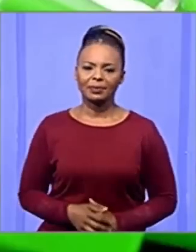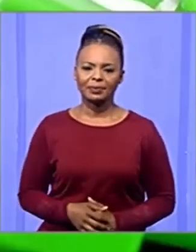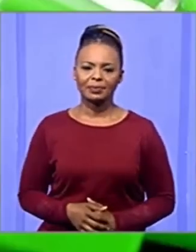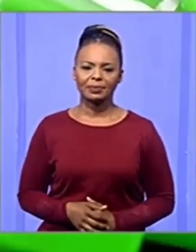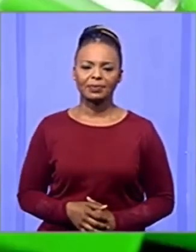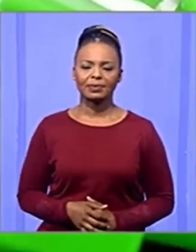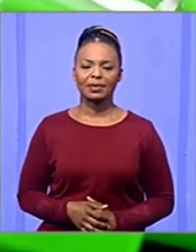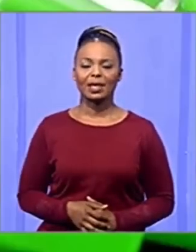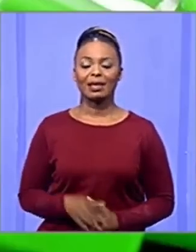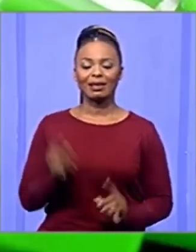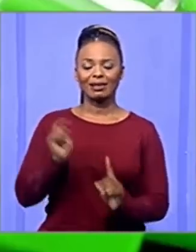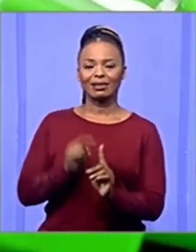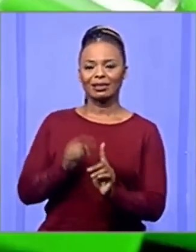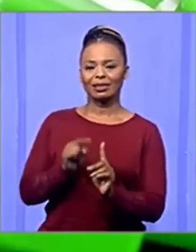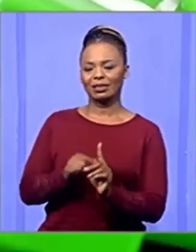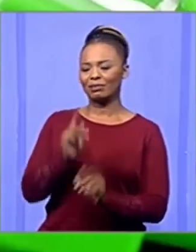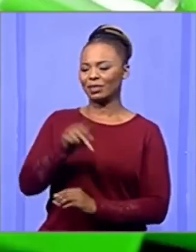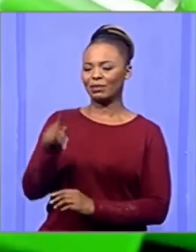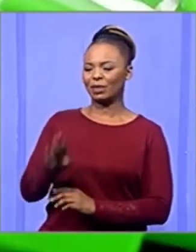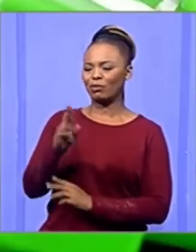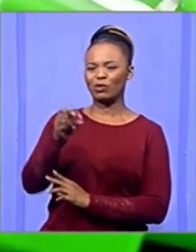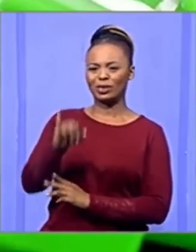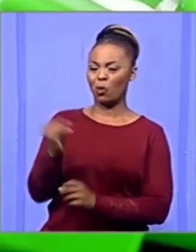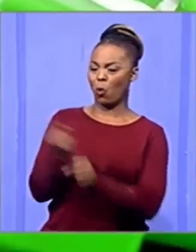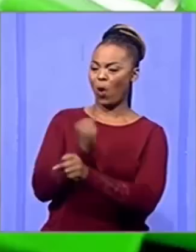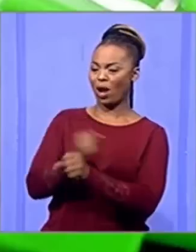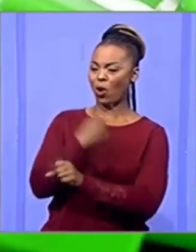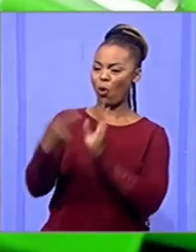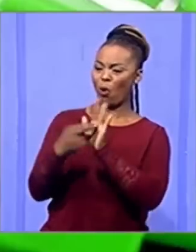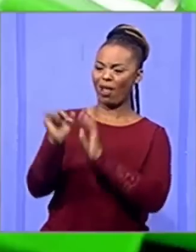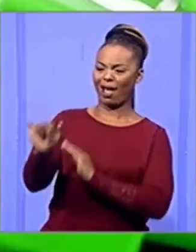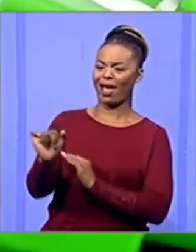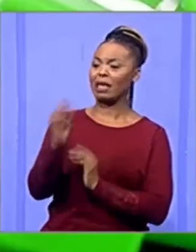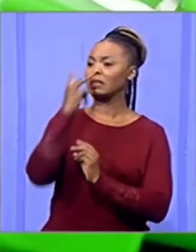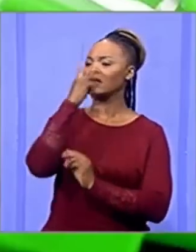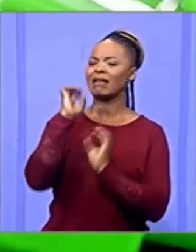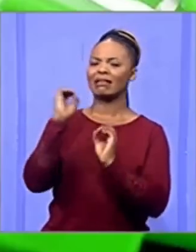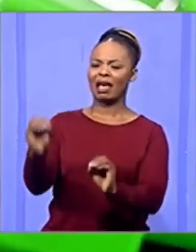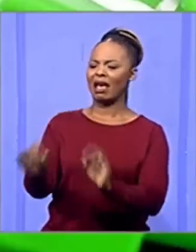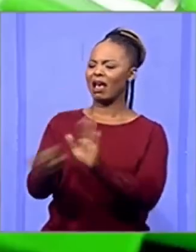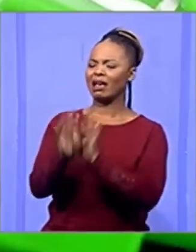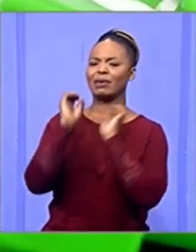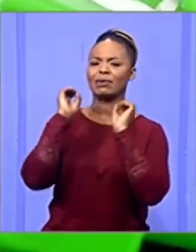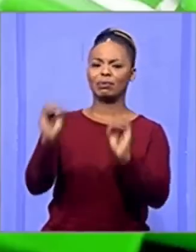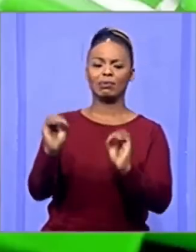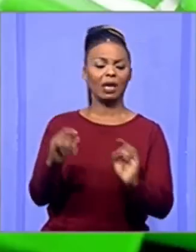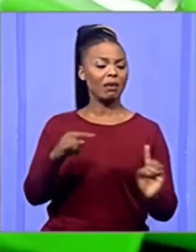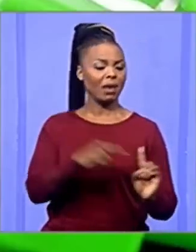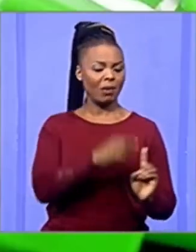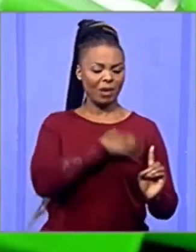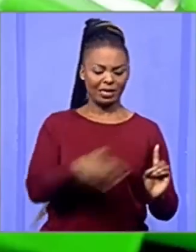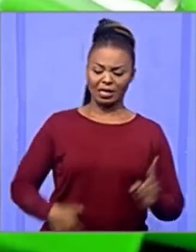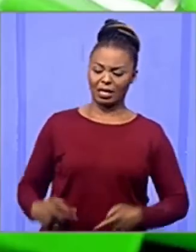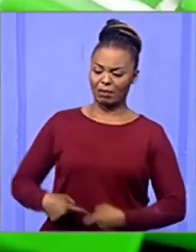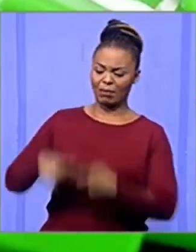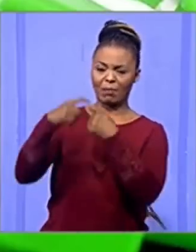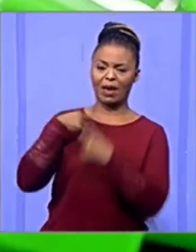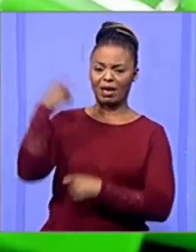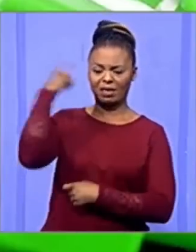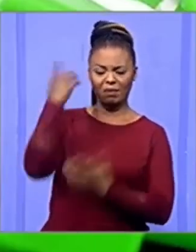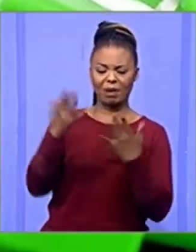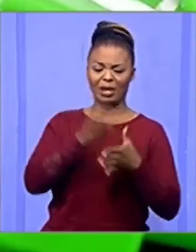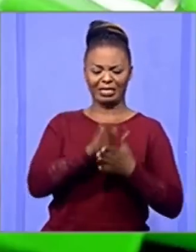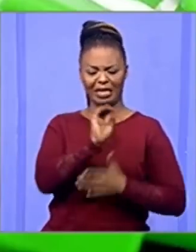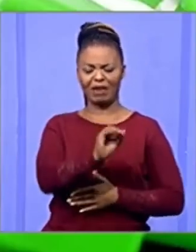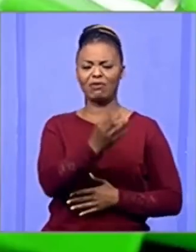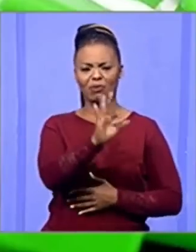setšhaba Bosisiwe Mkhwebane nna ne ke sa bone sa se dirang pila le Mopresidente a mo fegile ke nana o mo fegetse ka mabaka a bonalang.